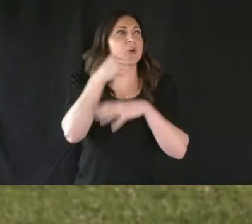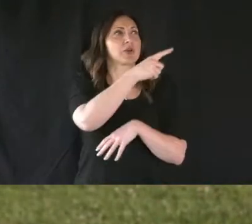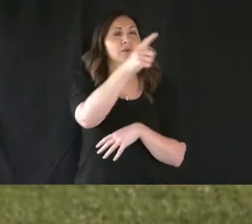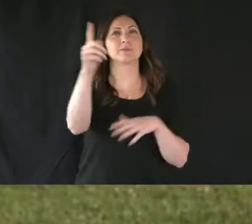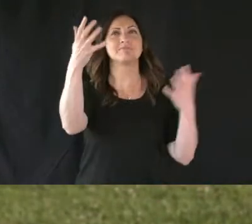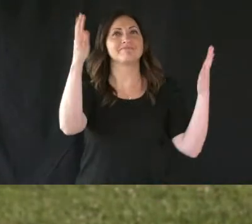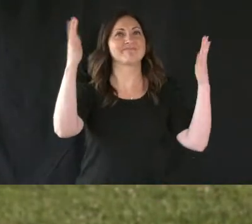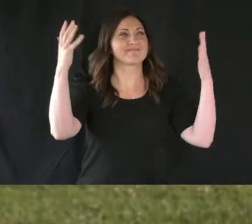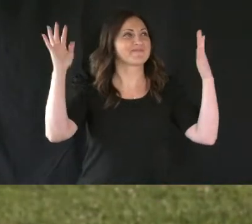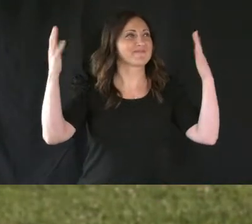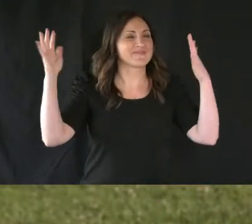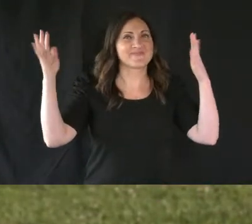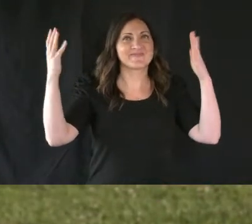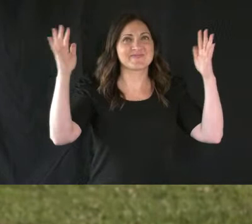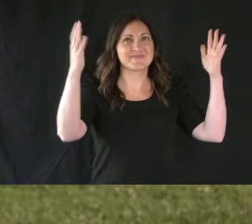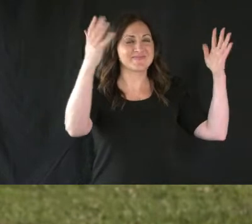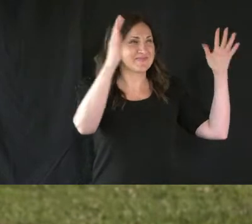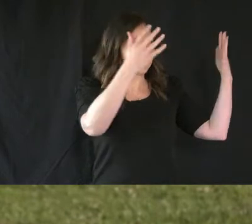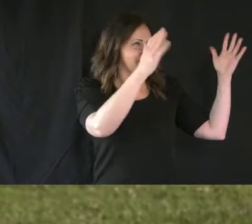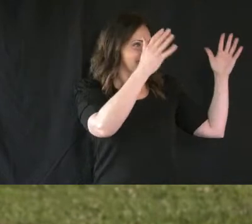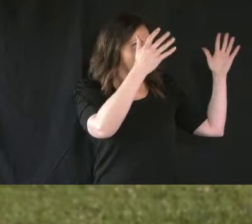recognized?